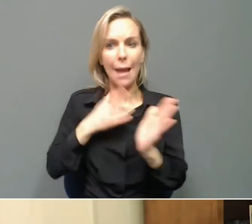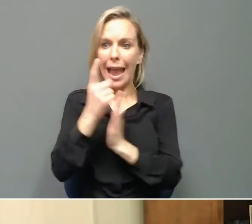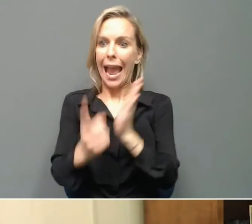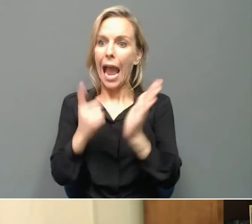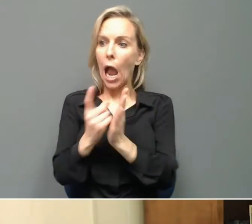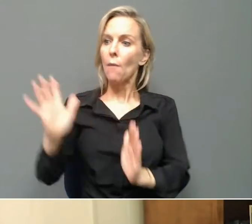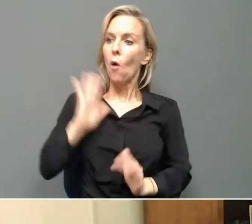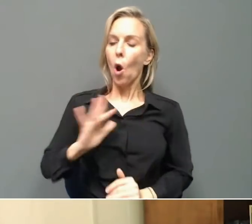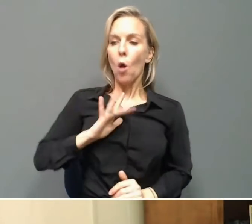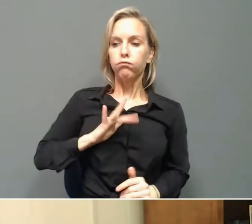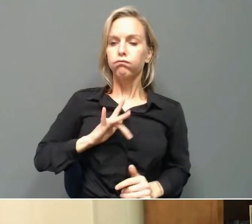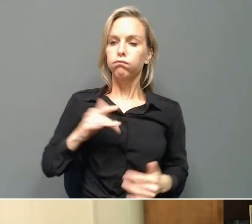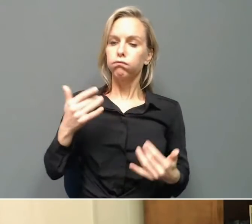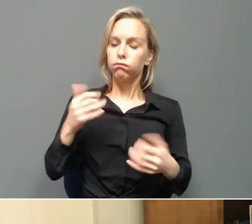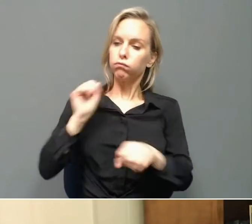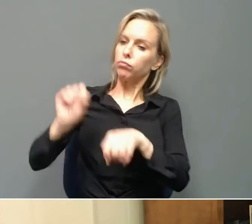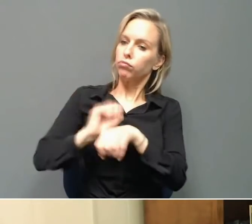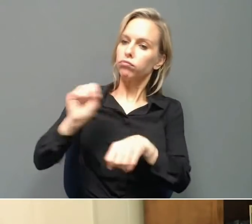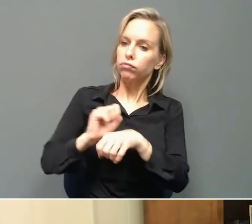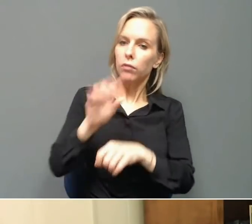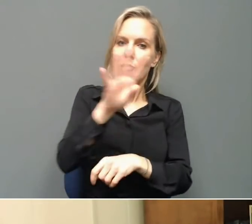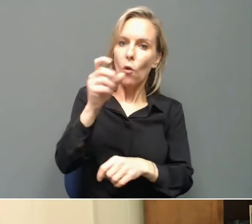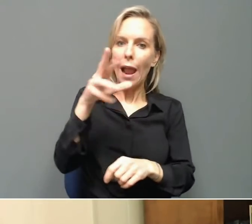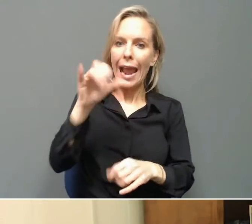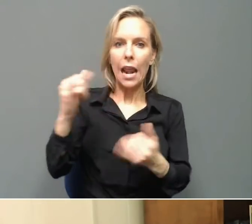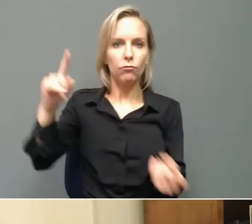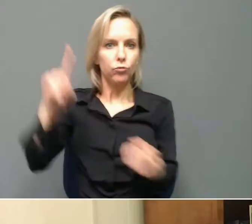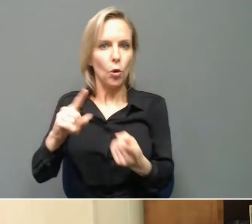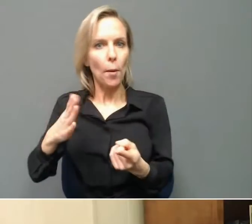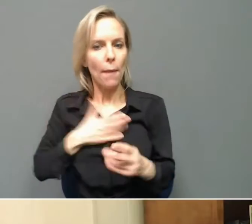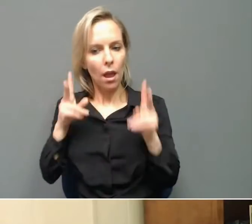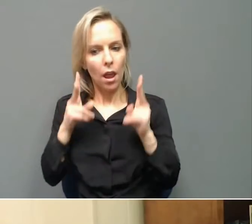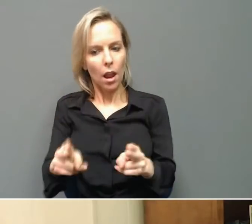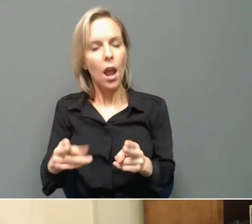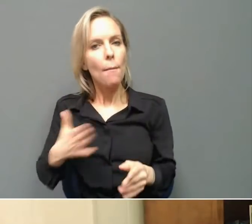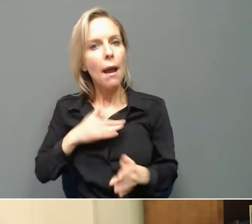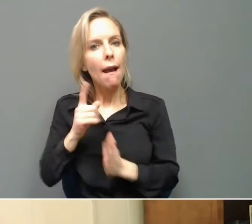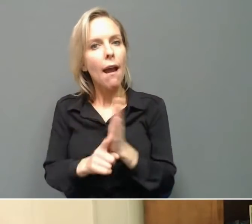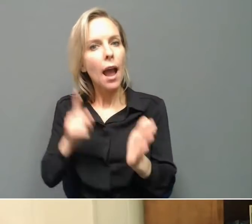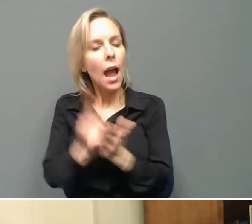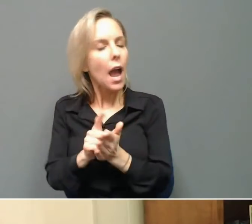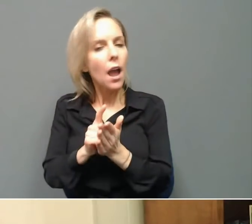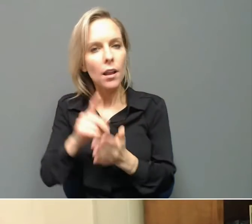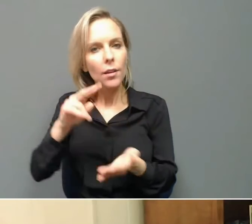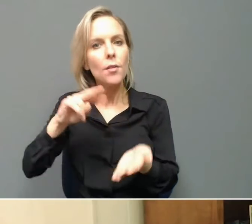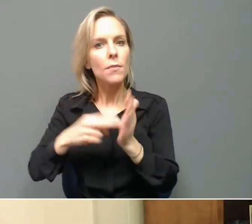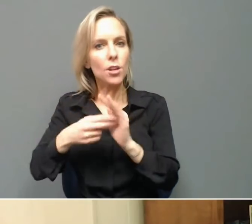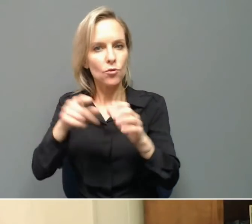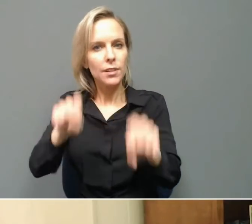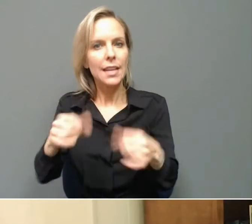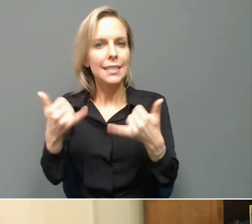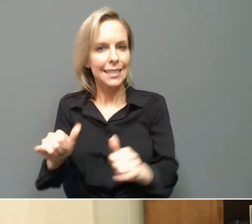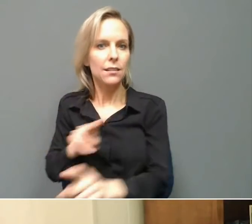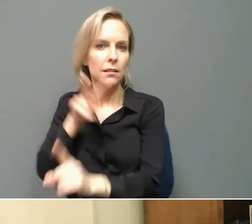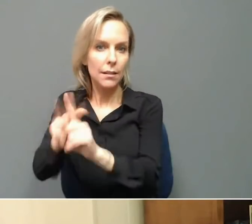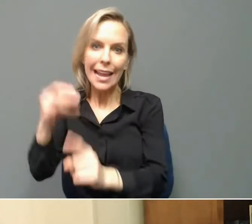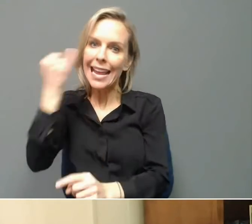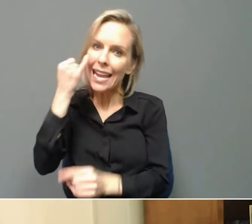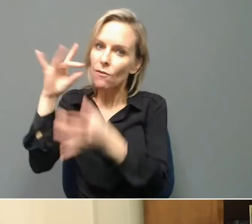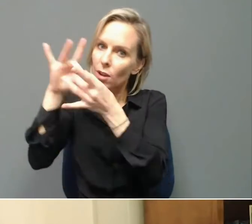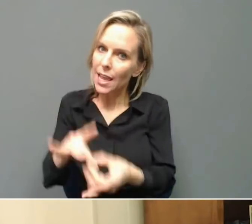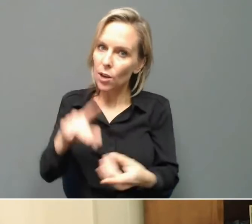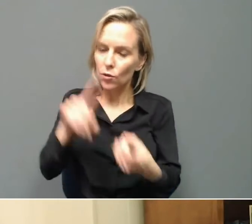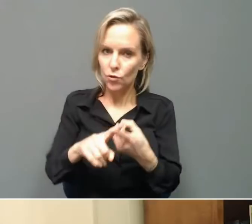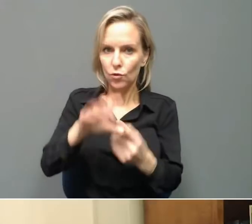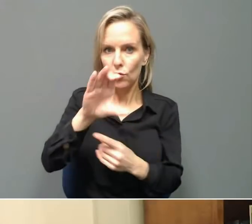difference in what you would have been making and what you are now making if that reduction is related to COVID-19.